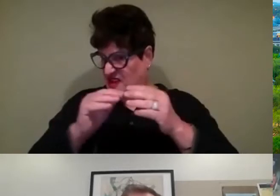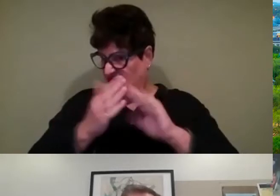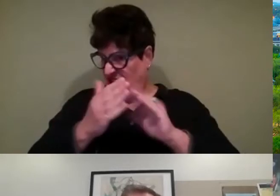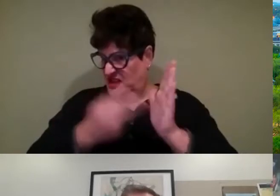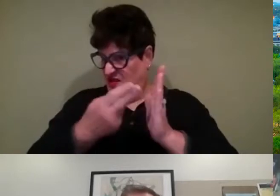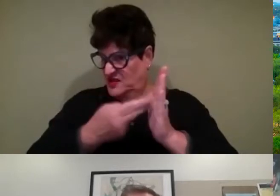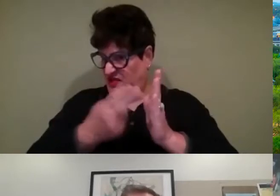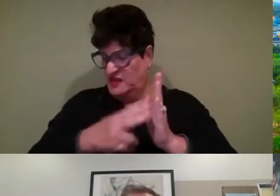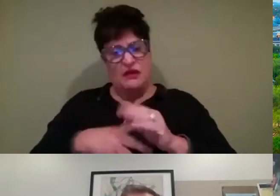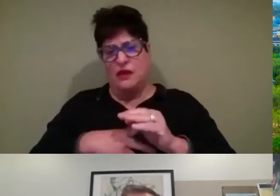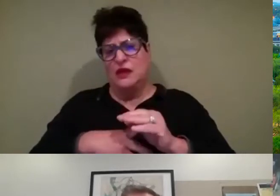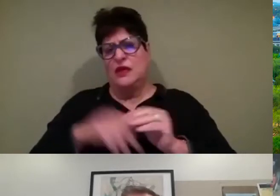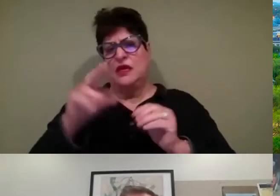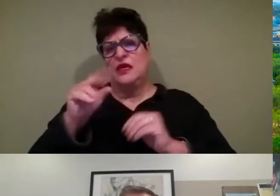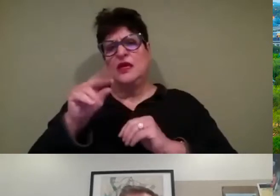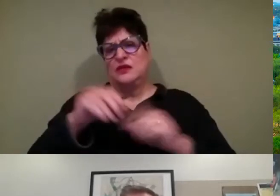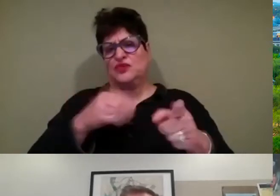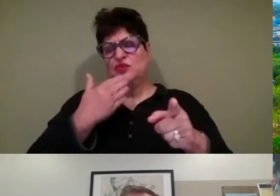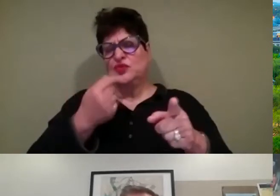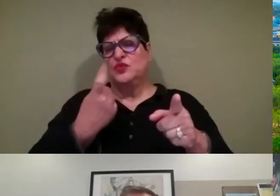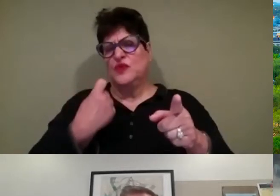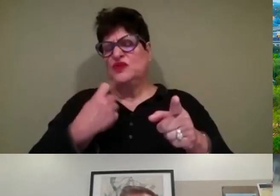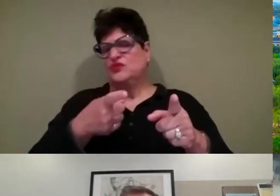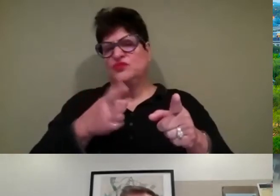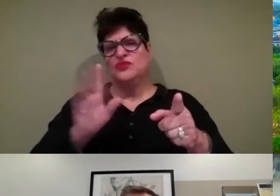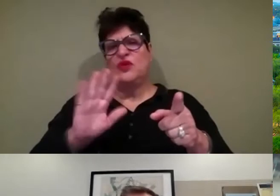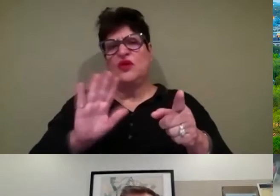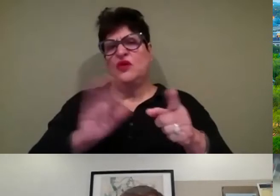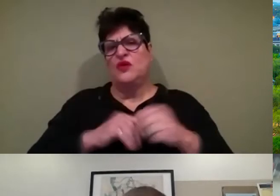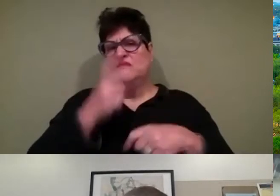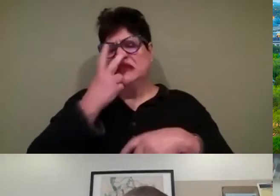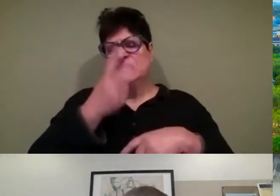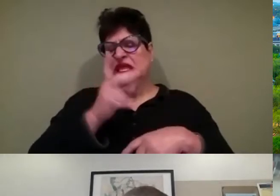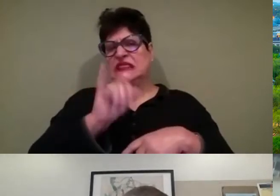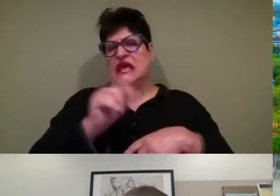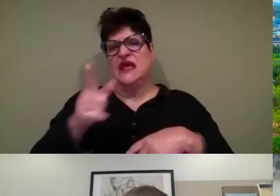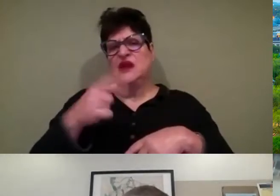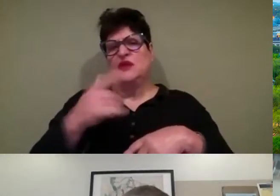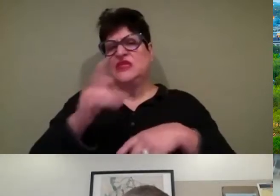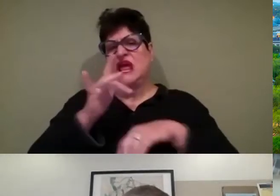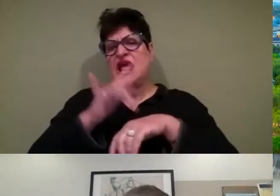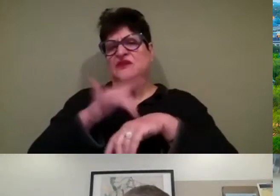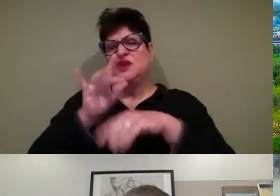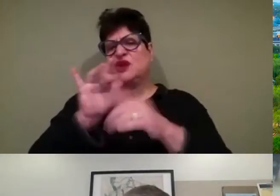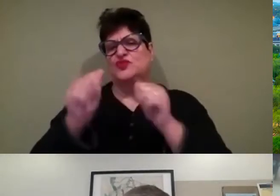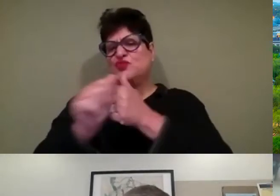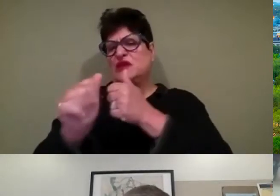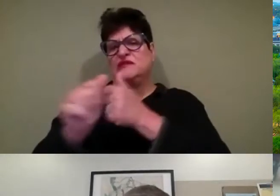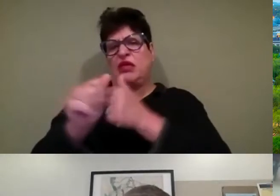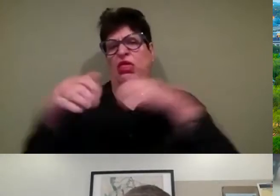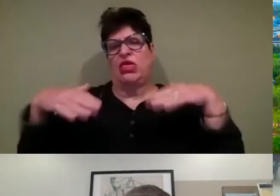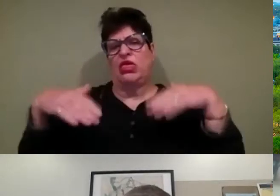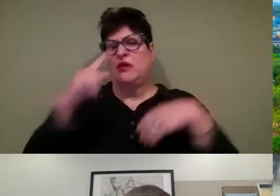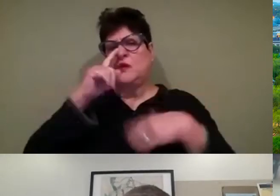not. That's a good question. We have not necessarily seen that through our contact tracing efforts. And